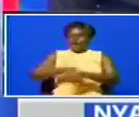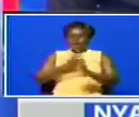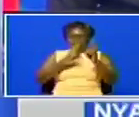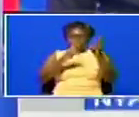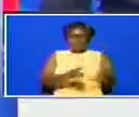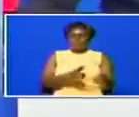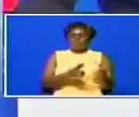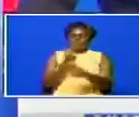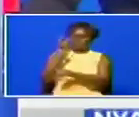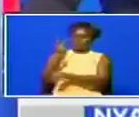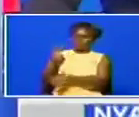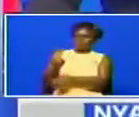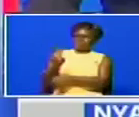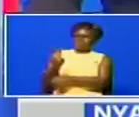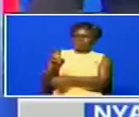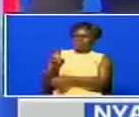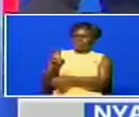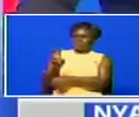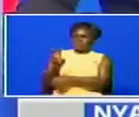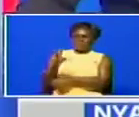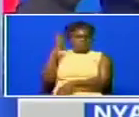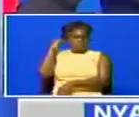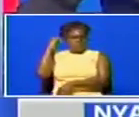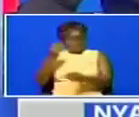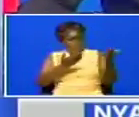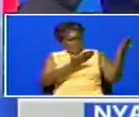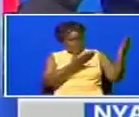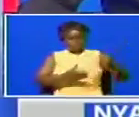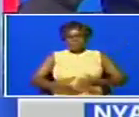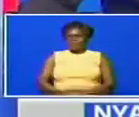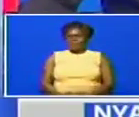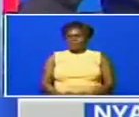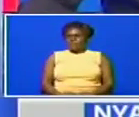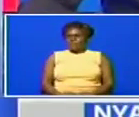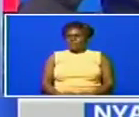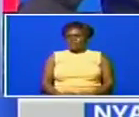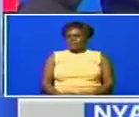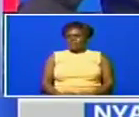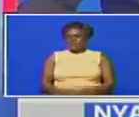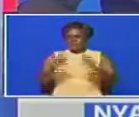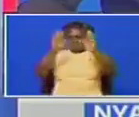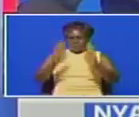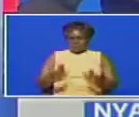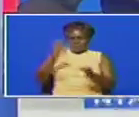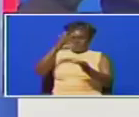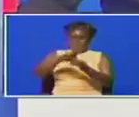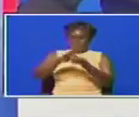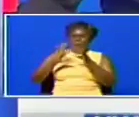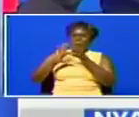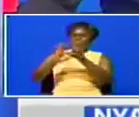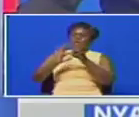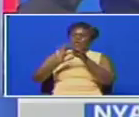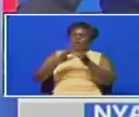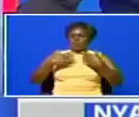ya uangalizi kwenye shughuli hii nzima. Hebu tuweze kusikiza. Above all else, this election belongs to the people